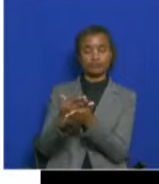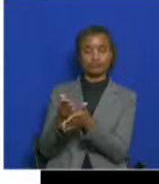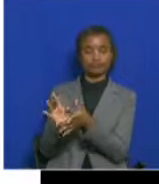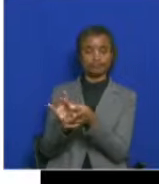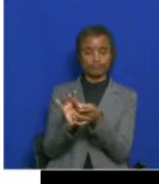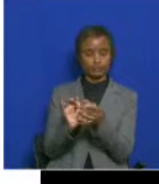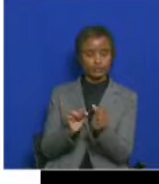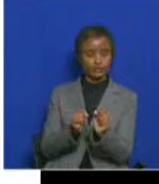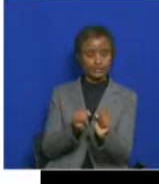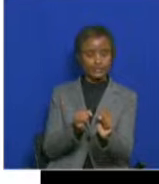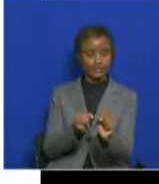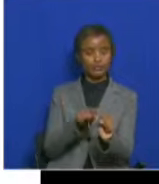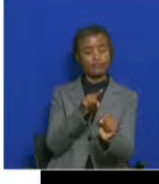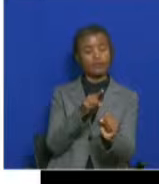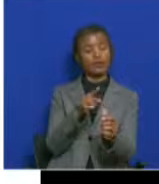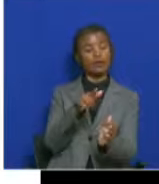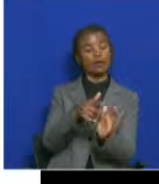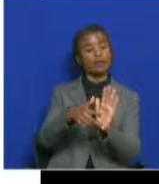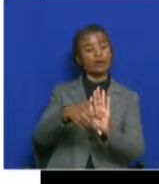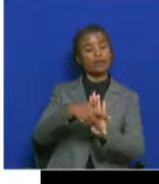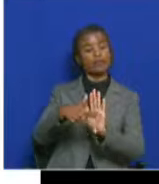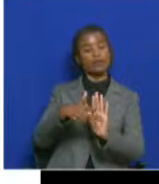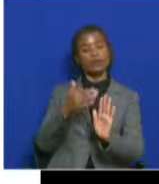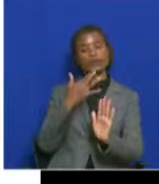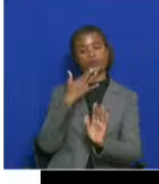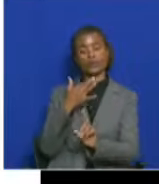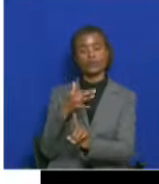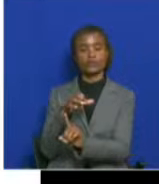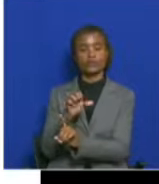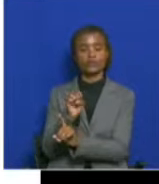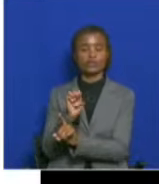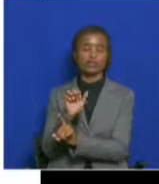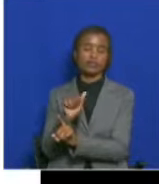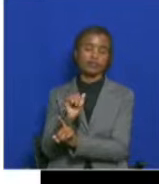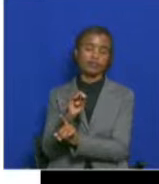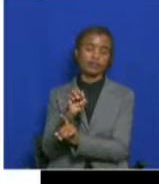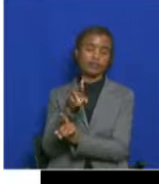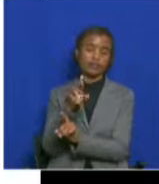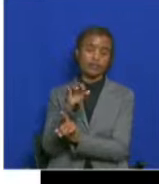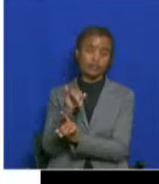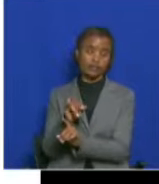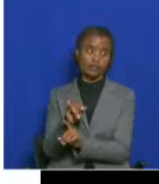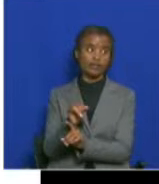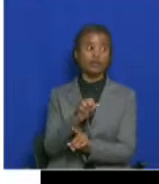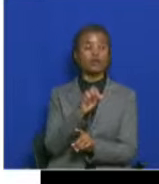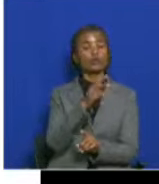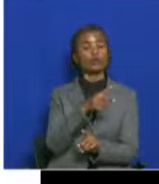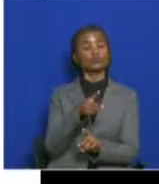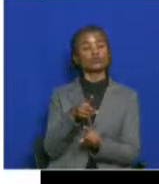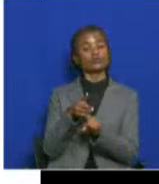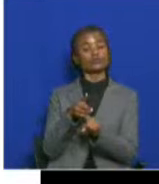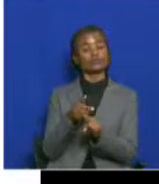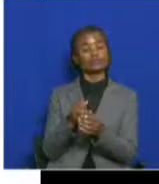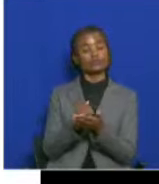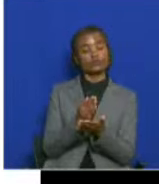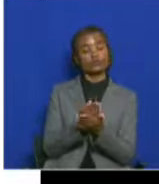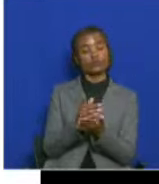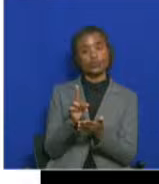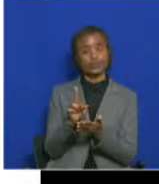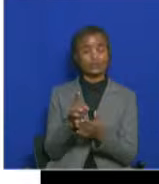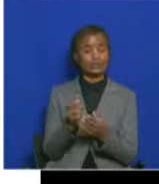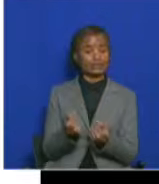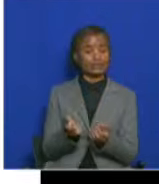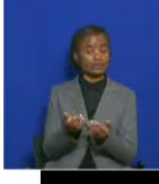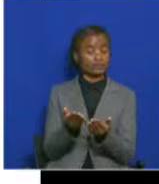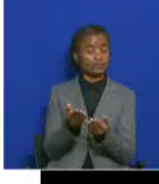3.3.3, SMARDA shall ensure that Siberia continue to provide the services in the territory and to employers and to the